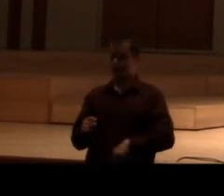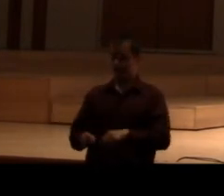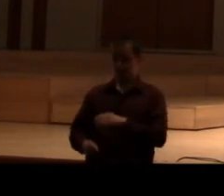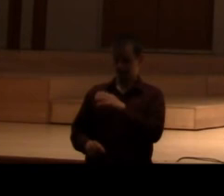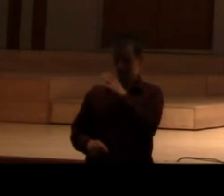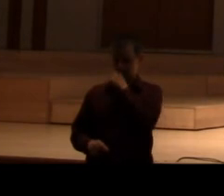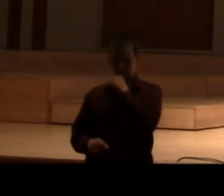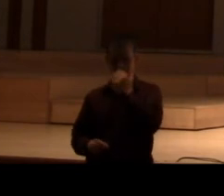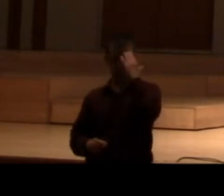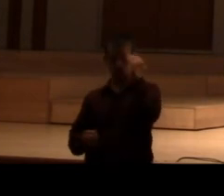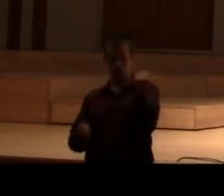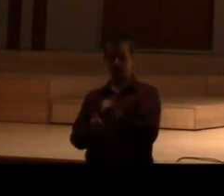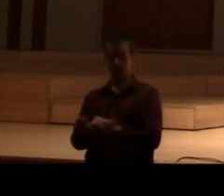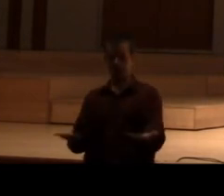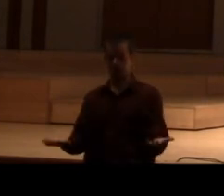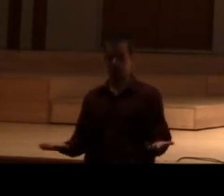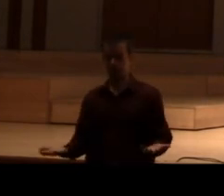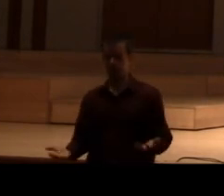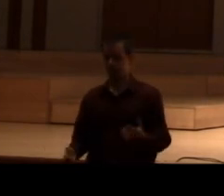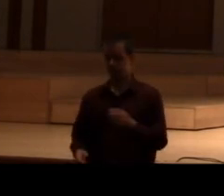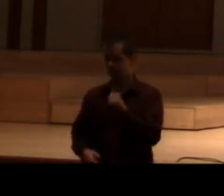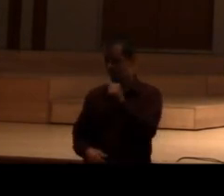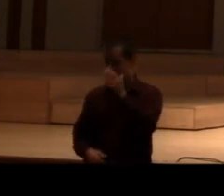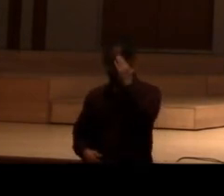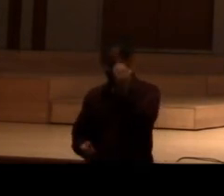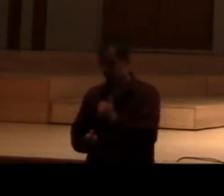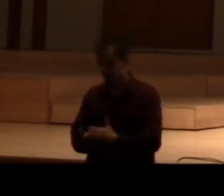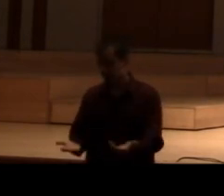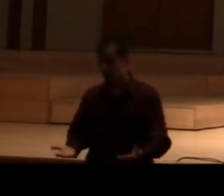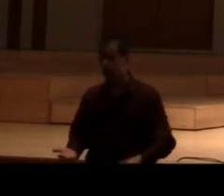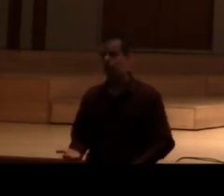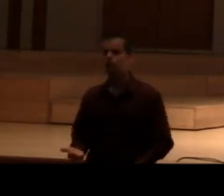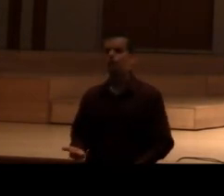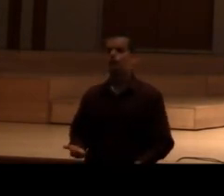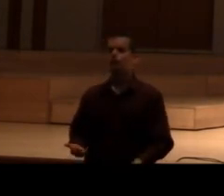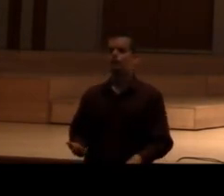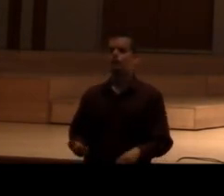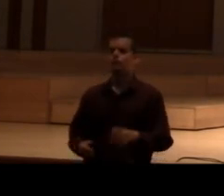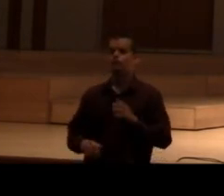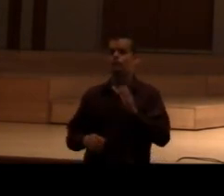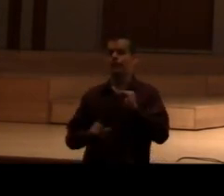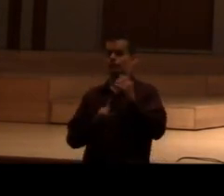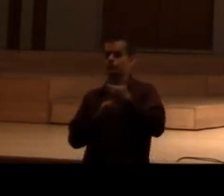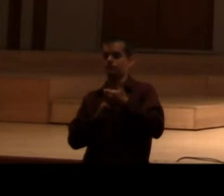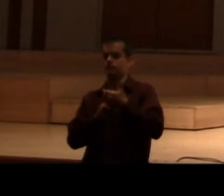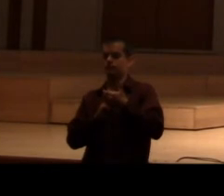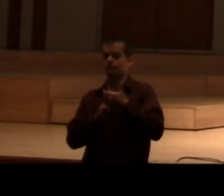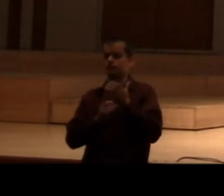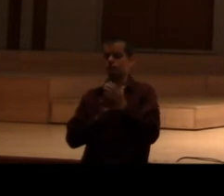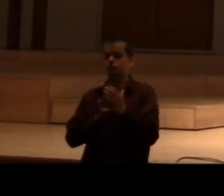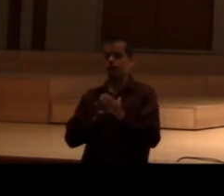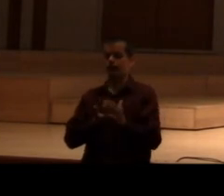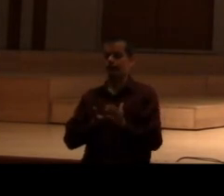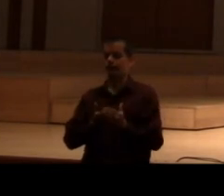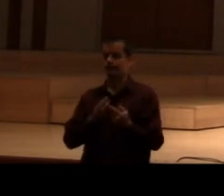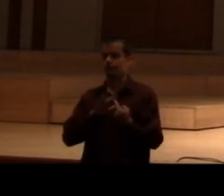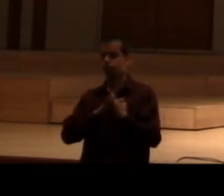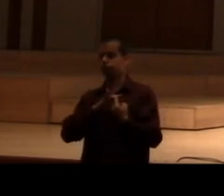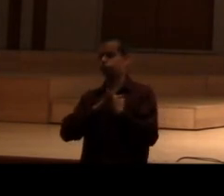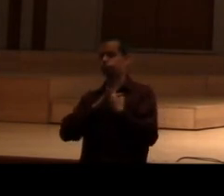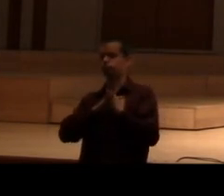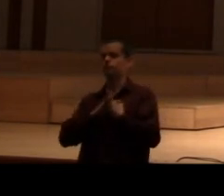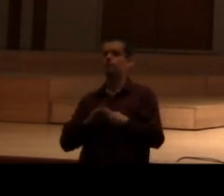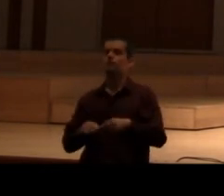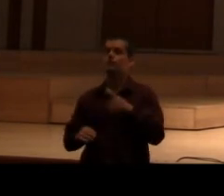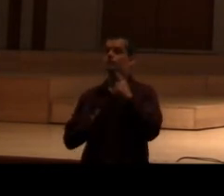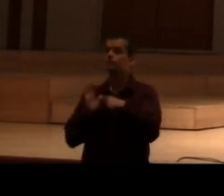know everything because I didn't know everything. So my suit of armor was starting to show cracks. As an example, my subject of